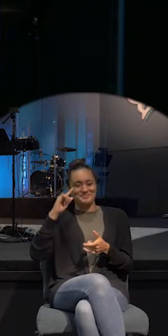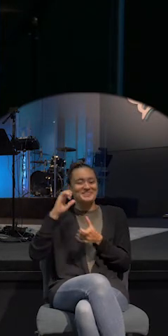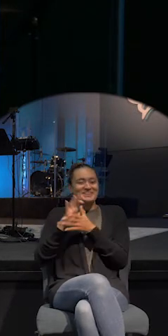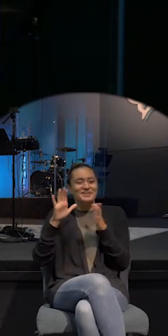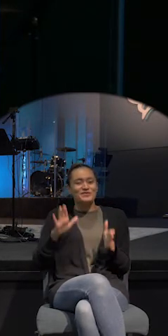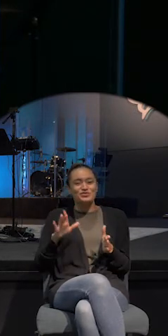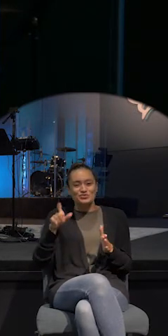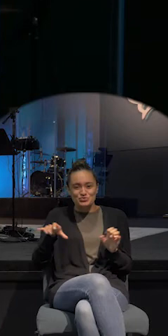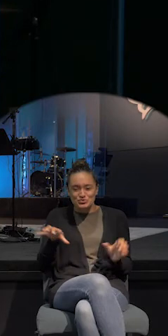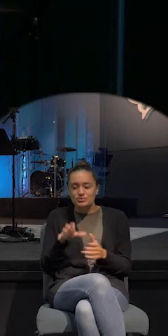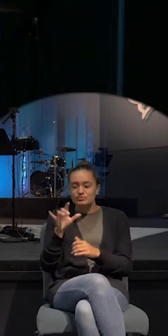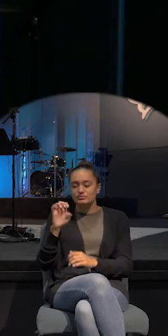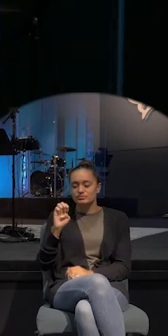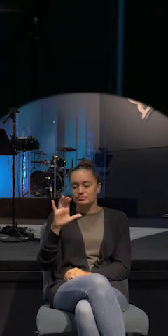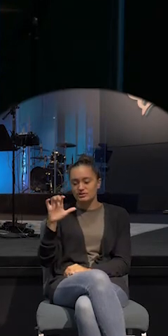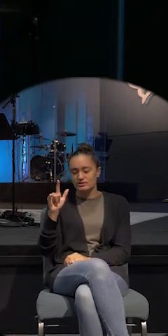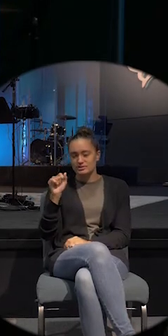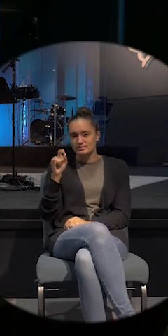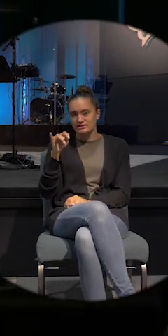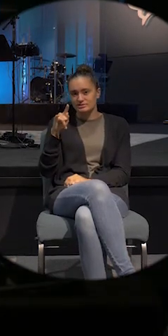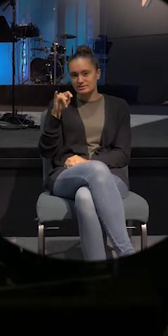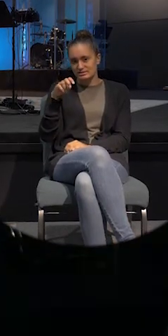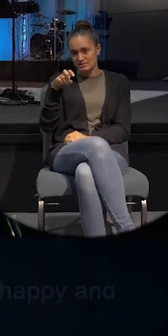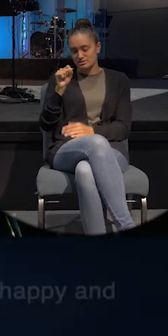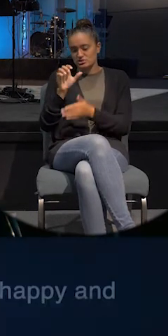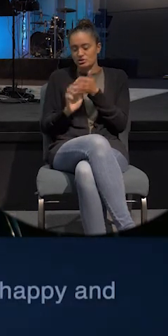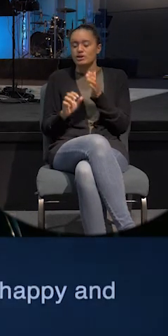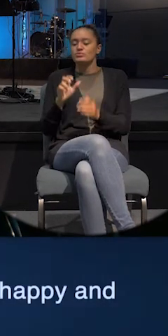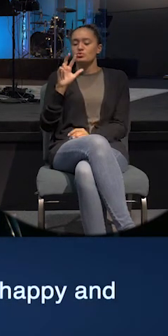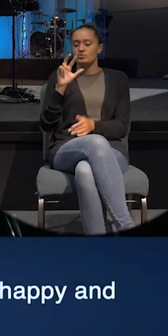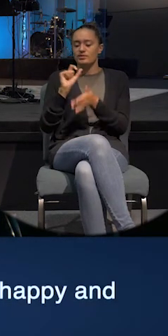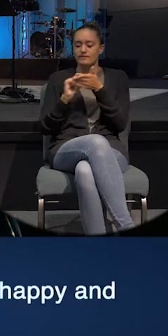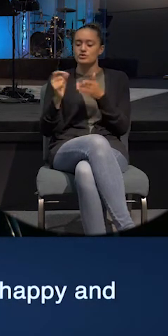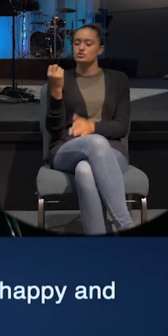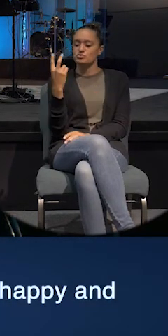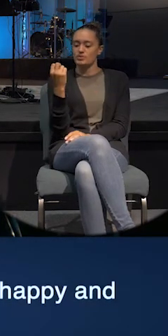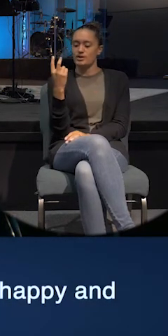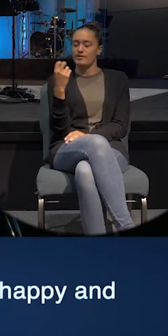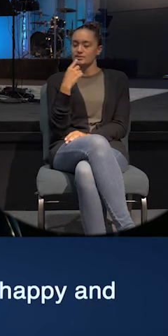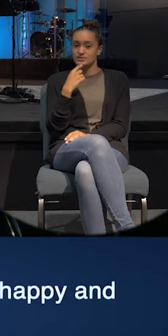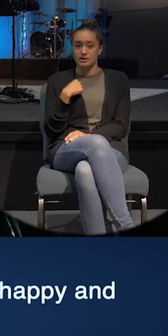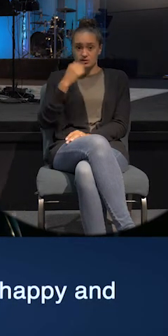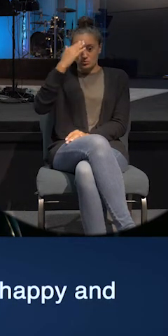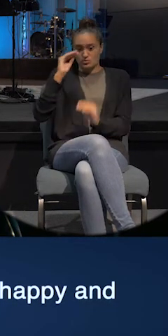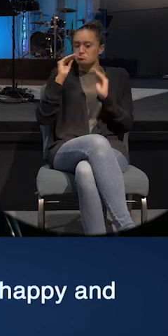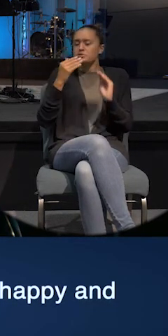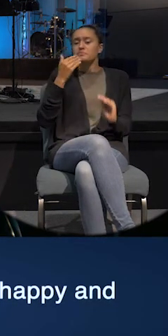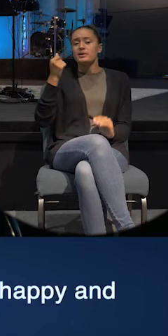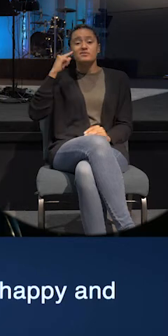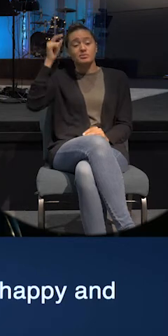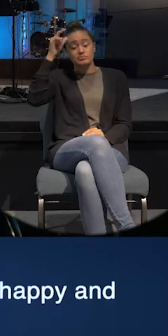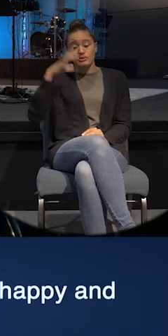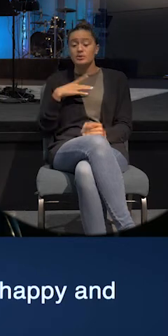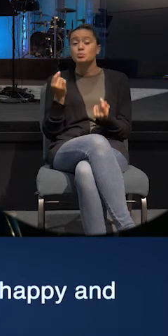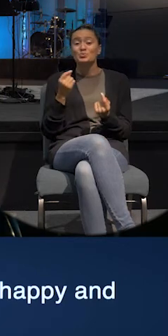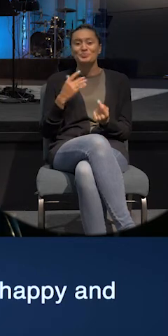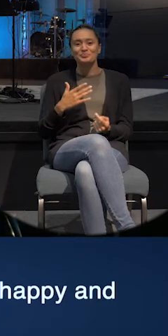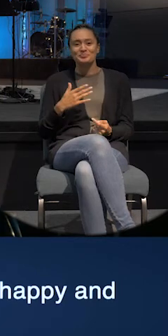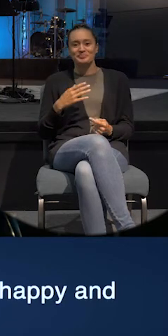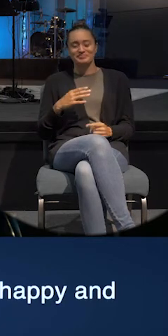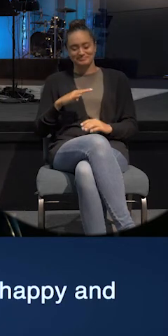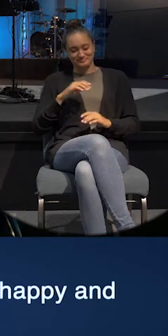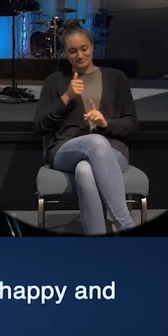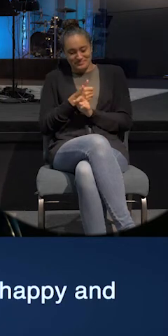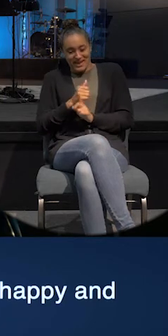In Ecclesiastes chapter 3, verse 12, it says, I know that there is nothing better for men than to be happy and to do good while